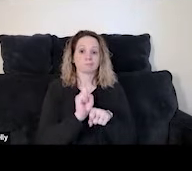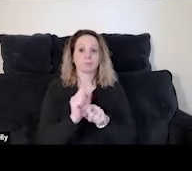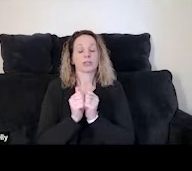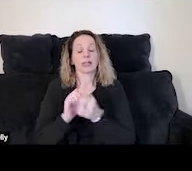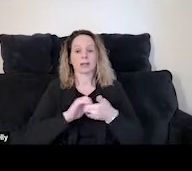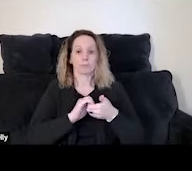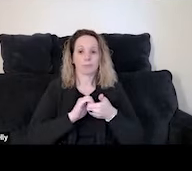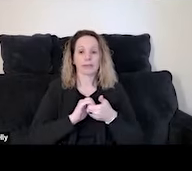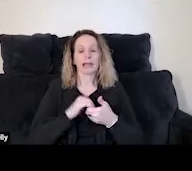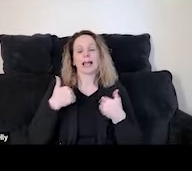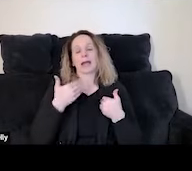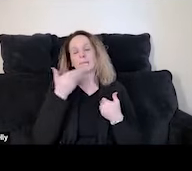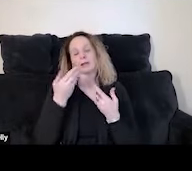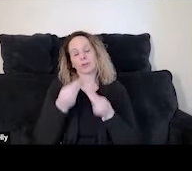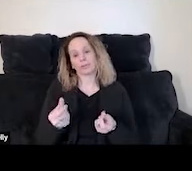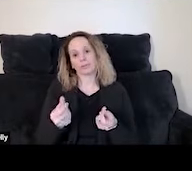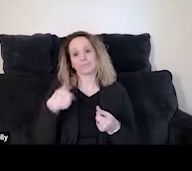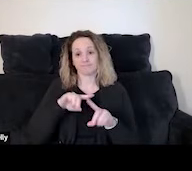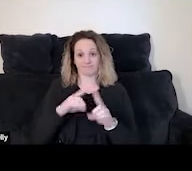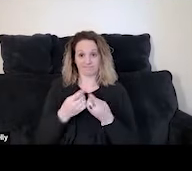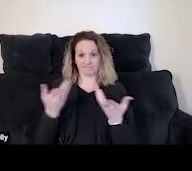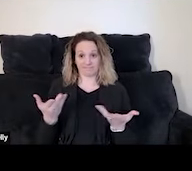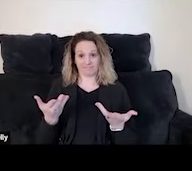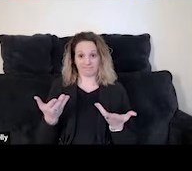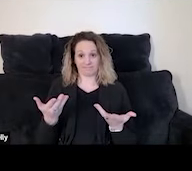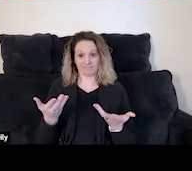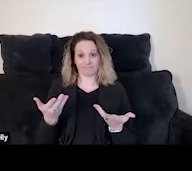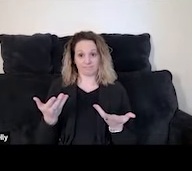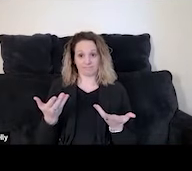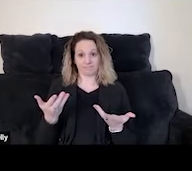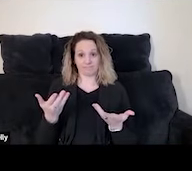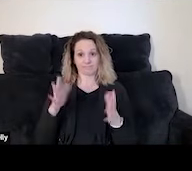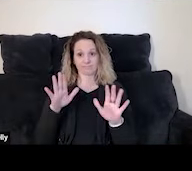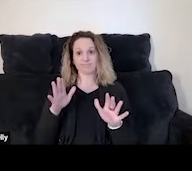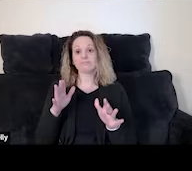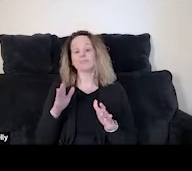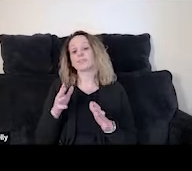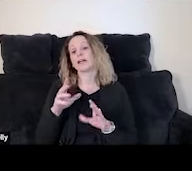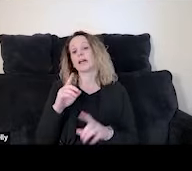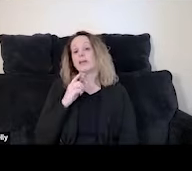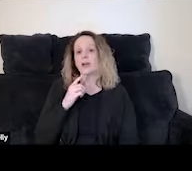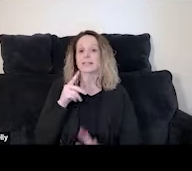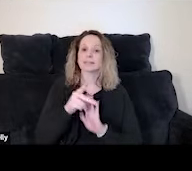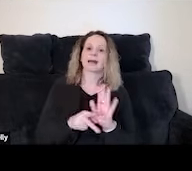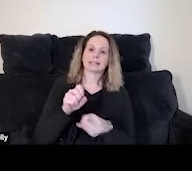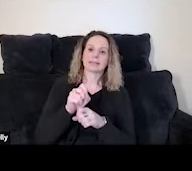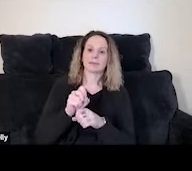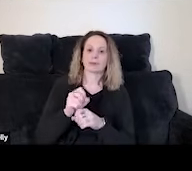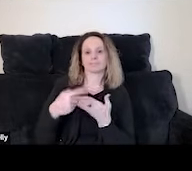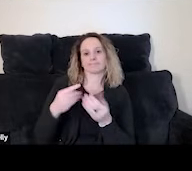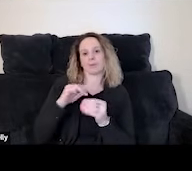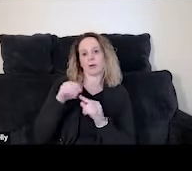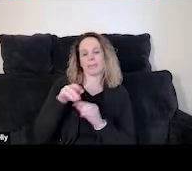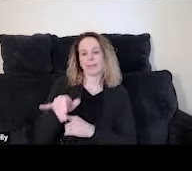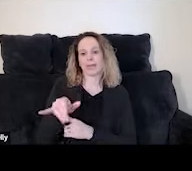solutions. Our department in particular is lifting up the crisis policy work. So we'll talk a little bit more about that.